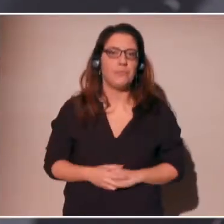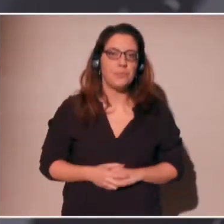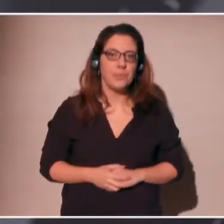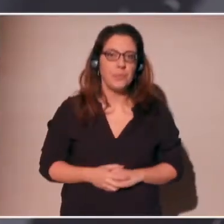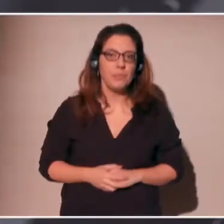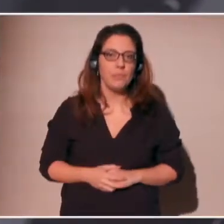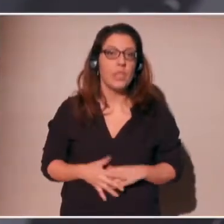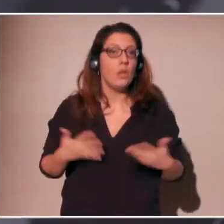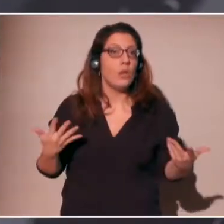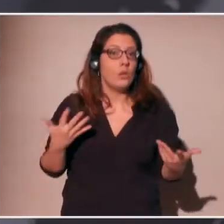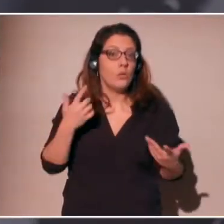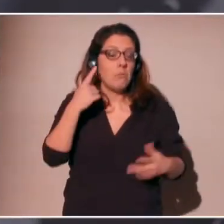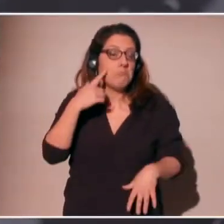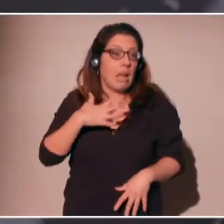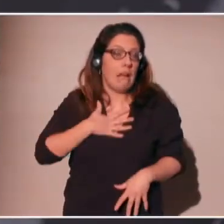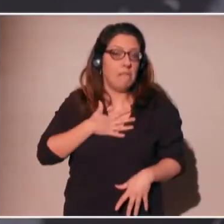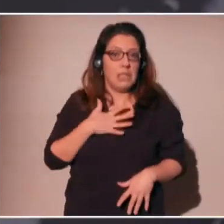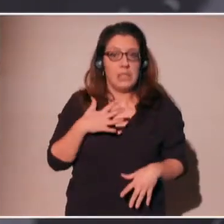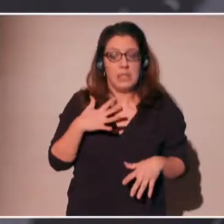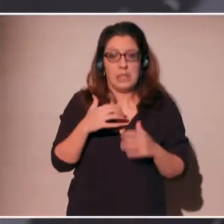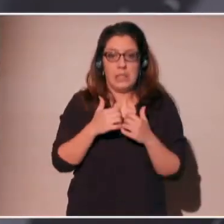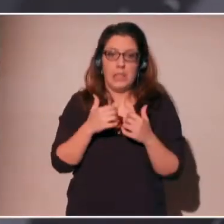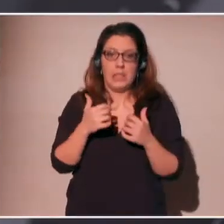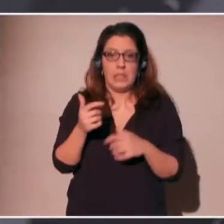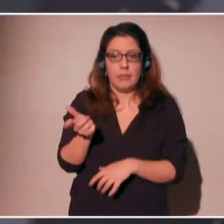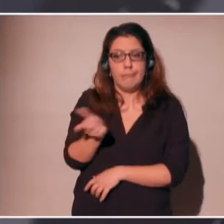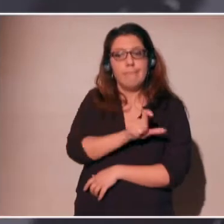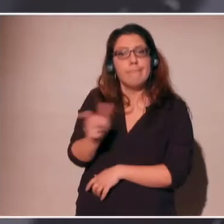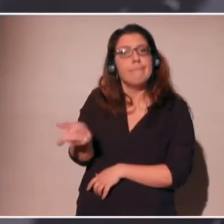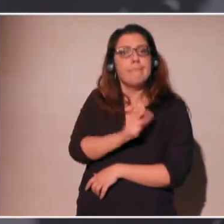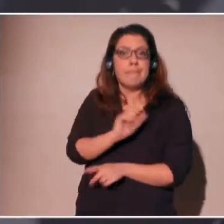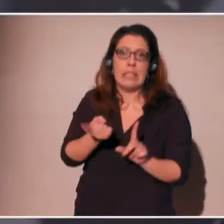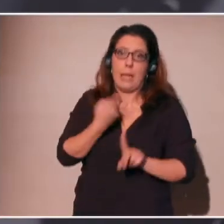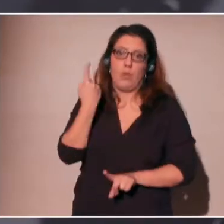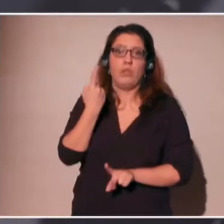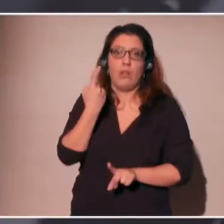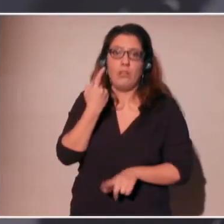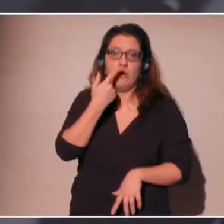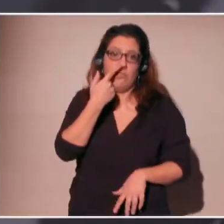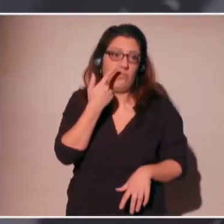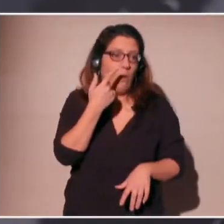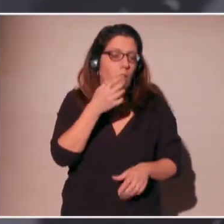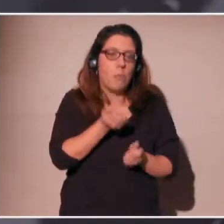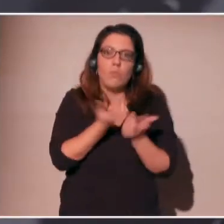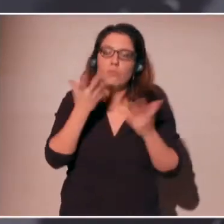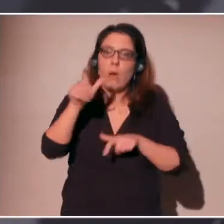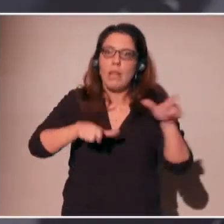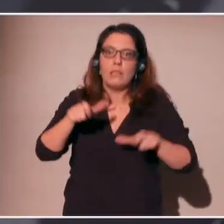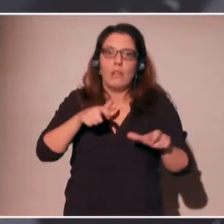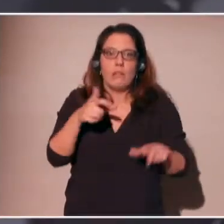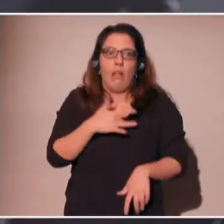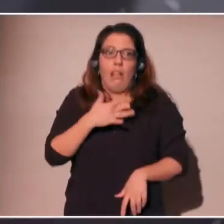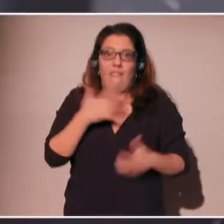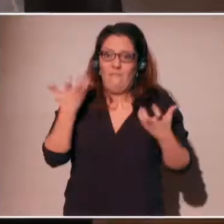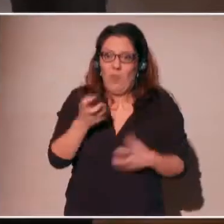bit less on the ground. And so this duality is extremely important. Lots of people would really enjoy being able to spend